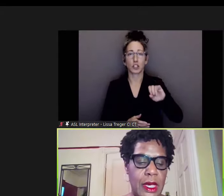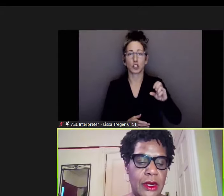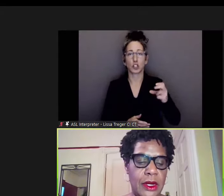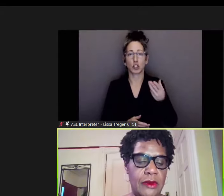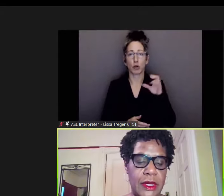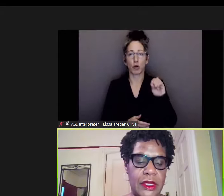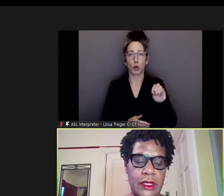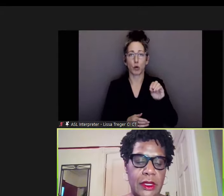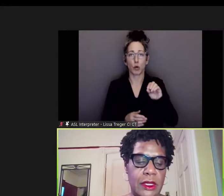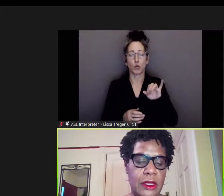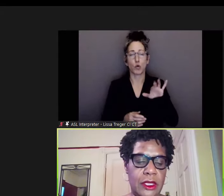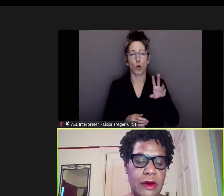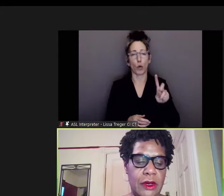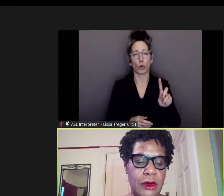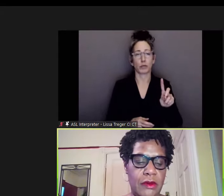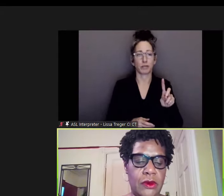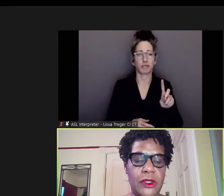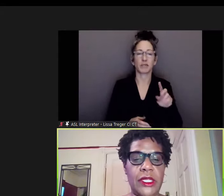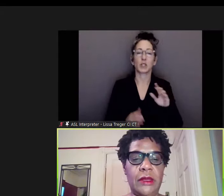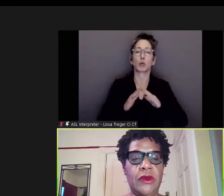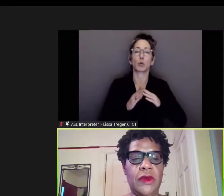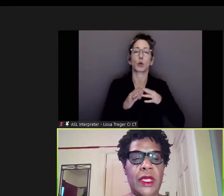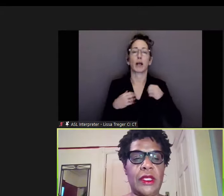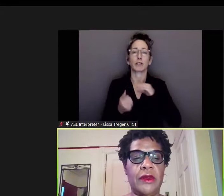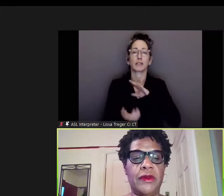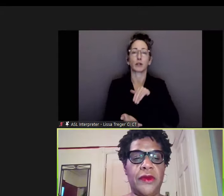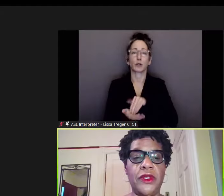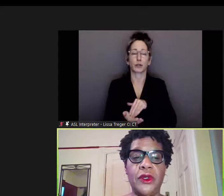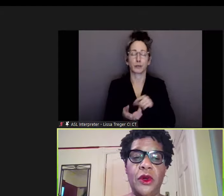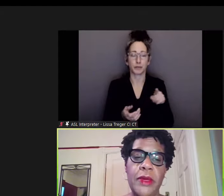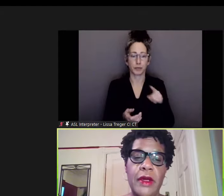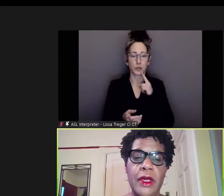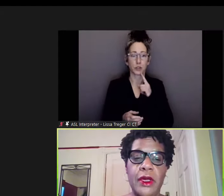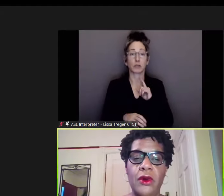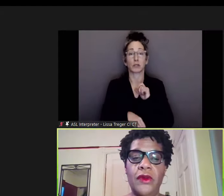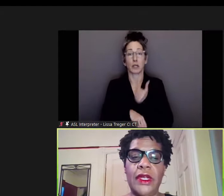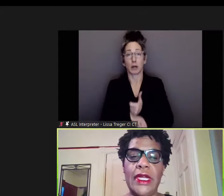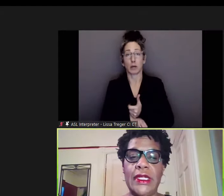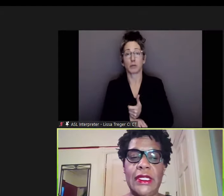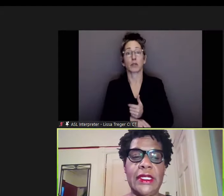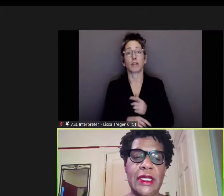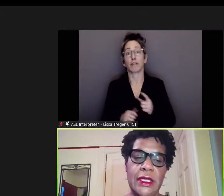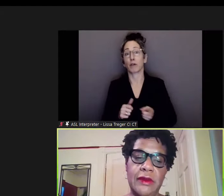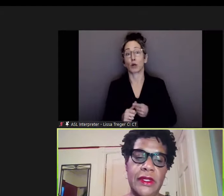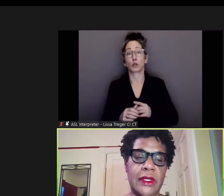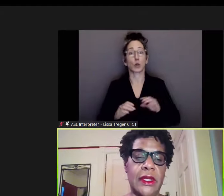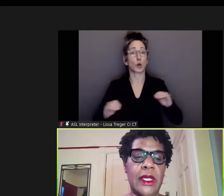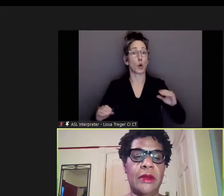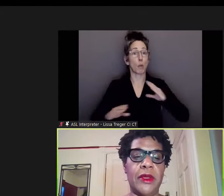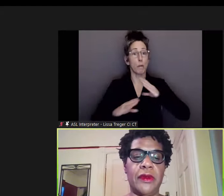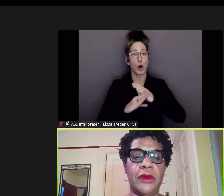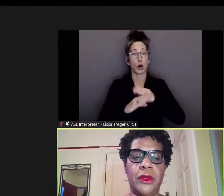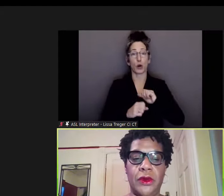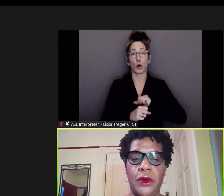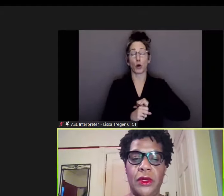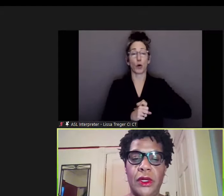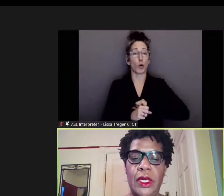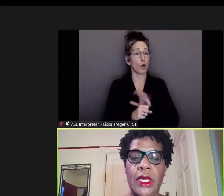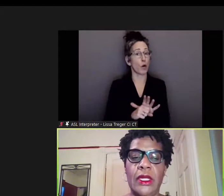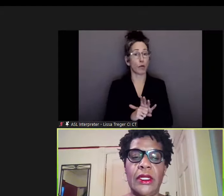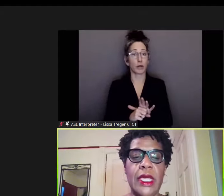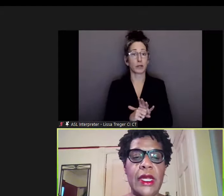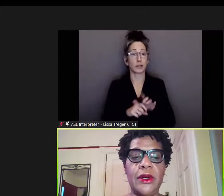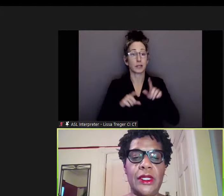Center. Under her direction, the Jericho Road team created the first no-barrier COVID-19 testing facility in Buffalo, New